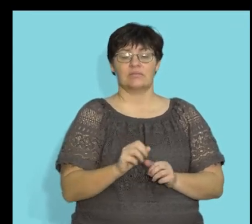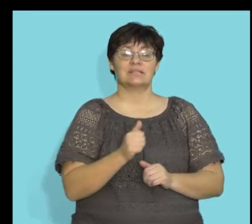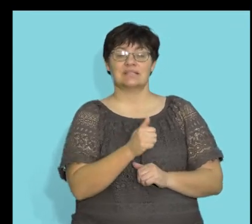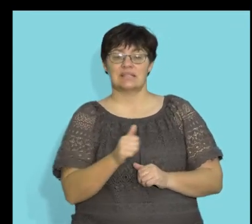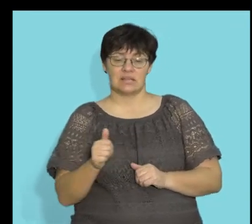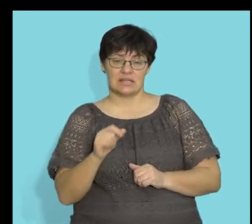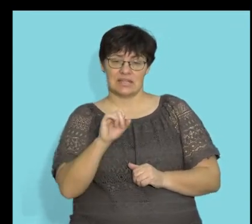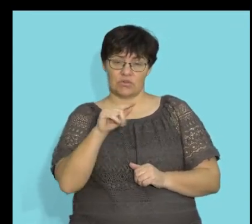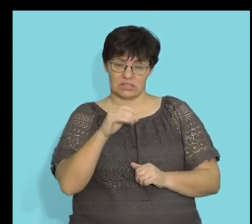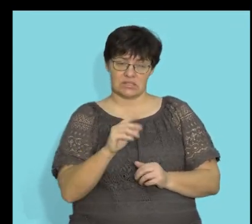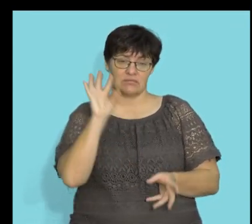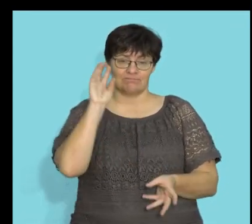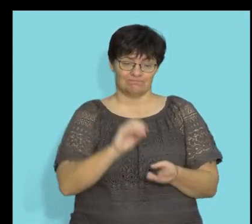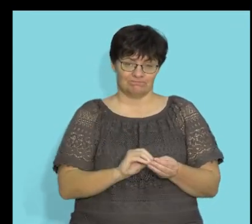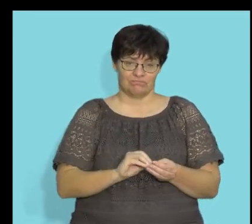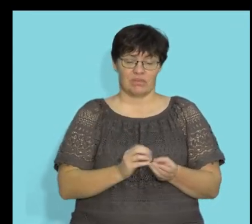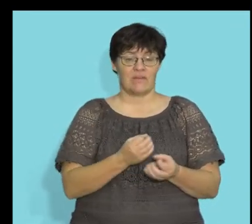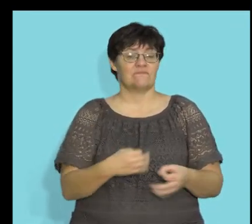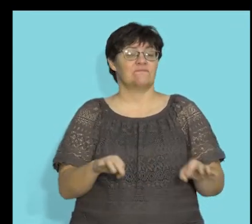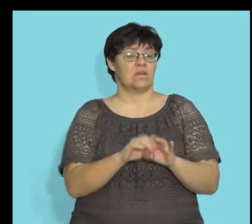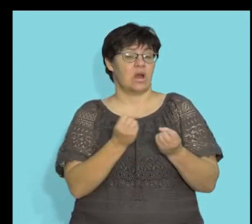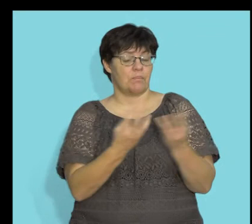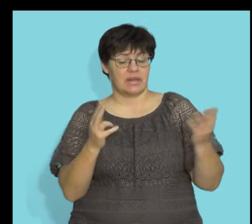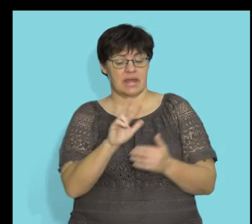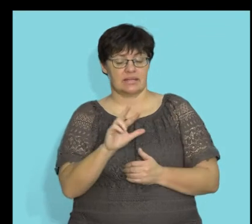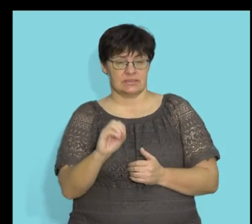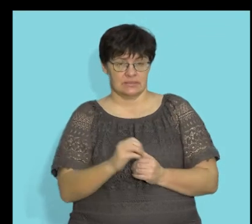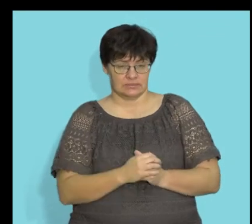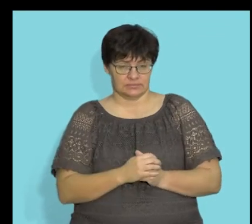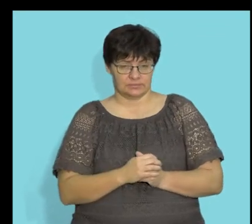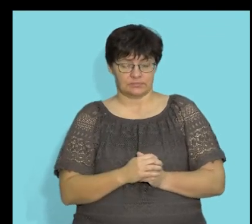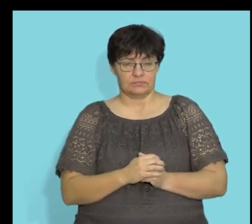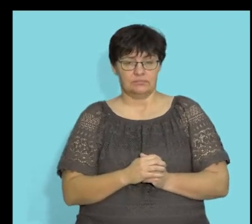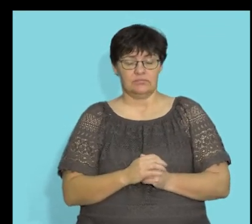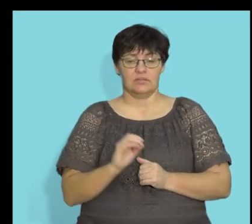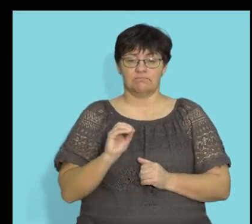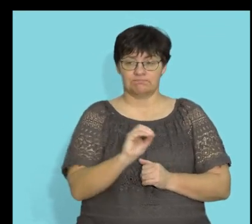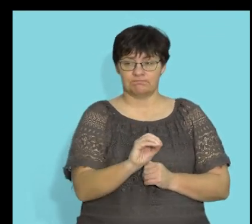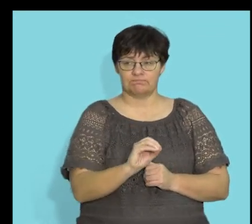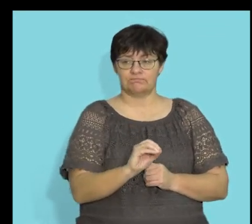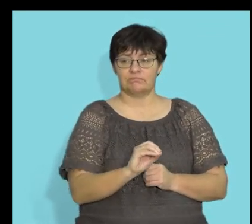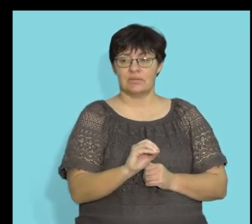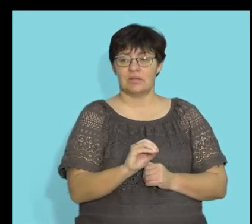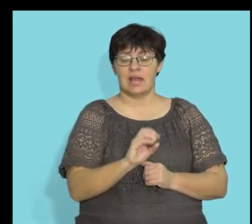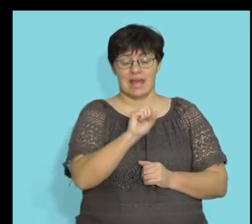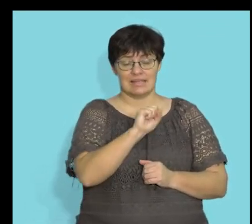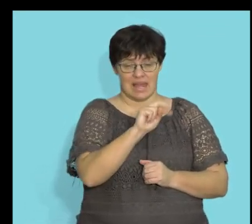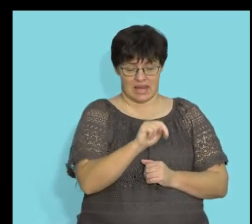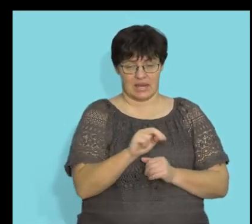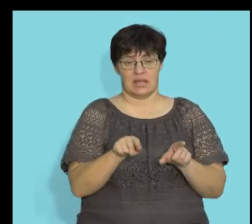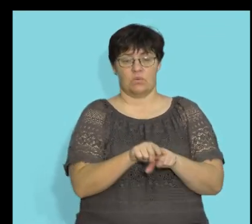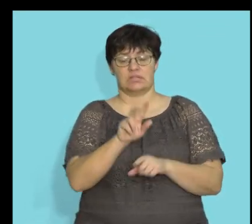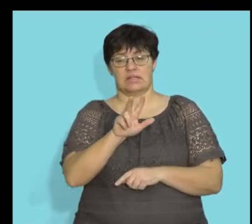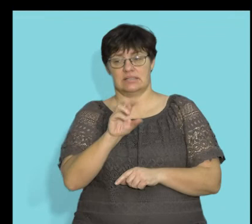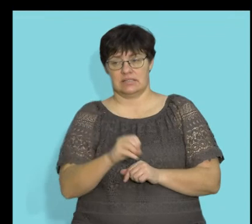to the series having a total value of 80, I'm going to be substituting in 80 for my